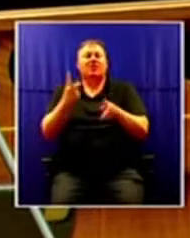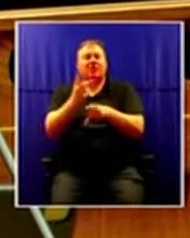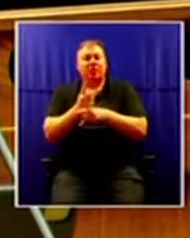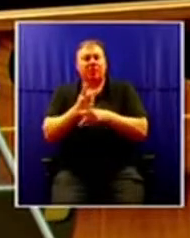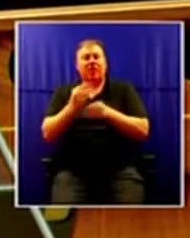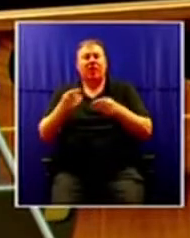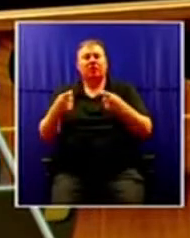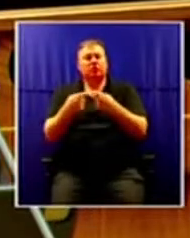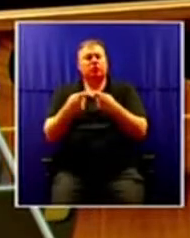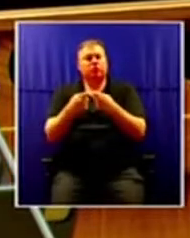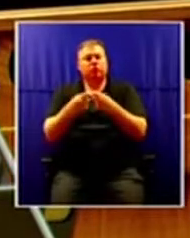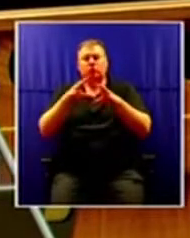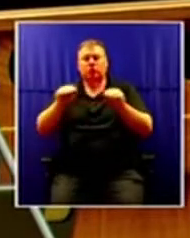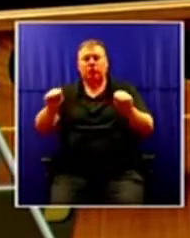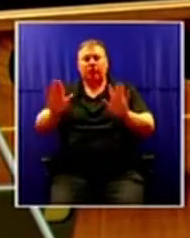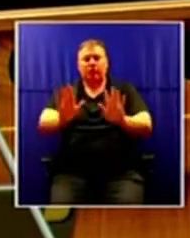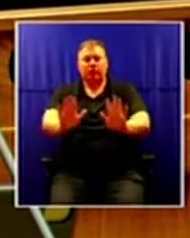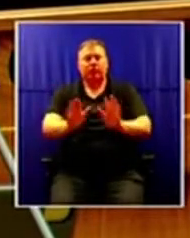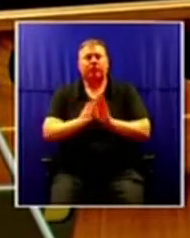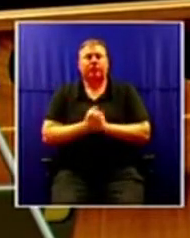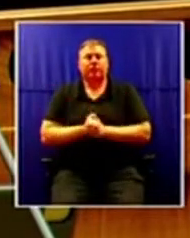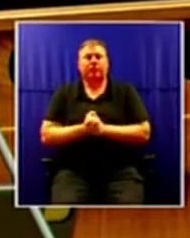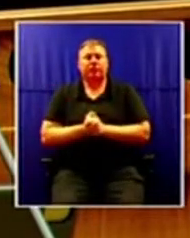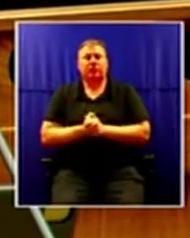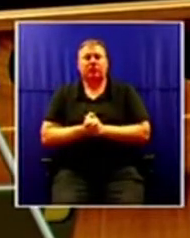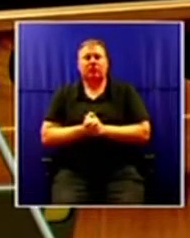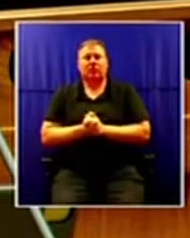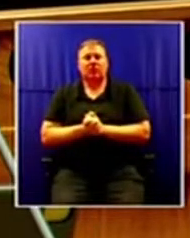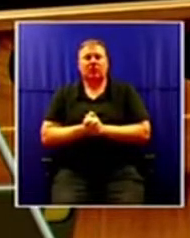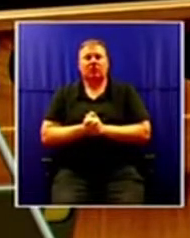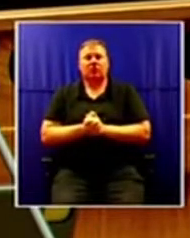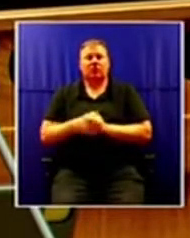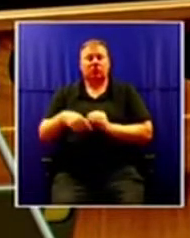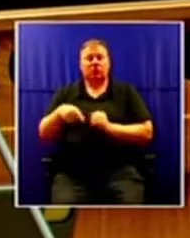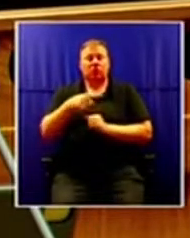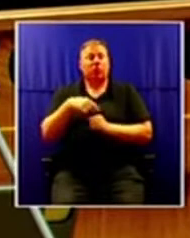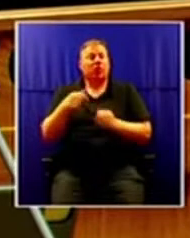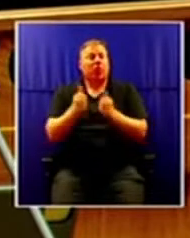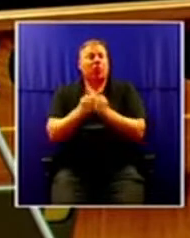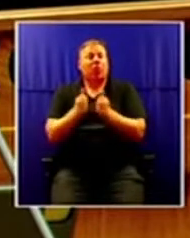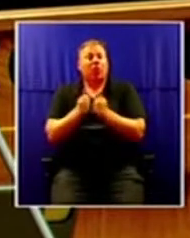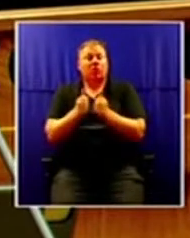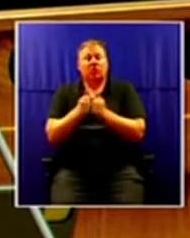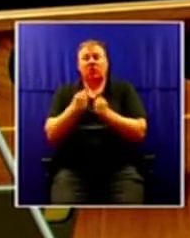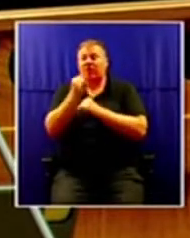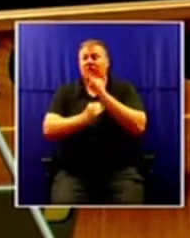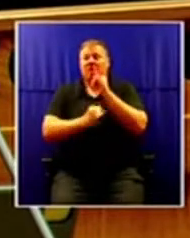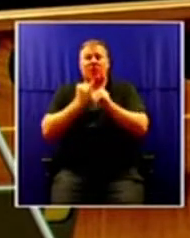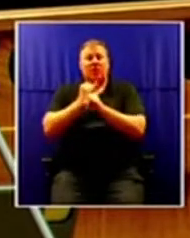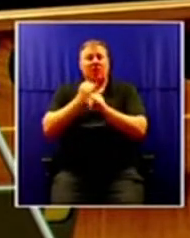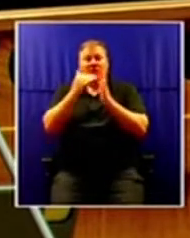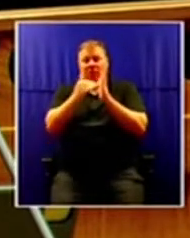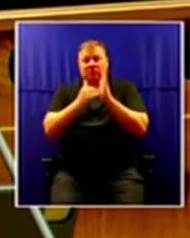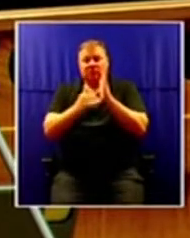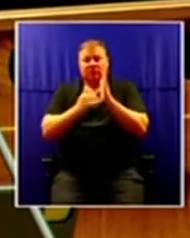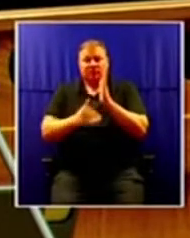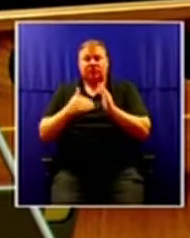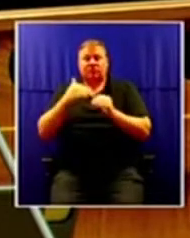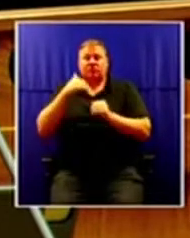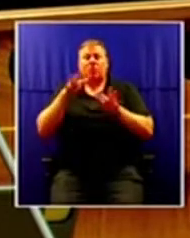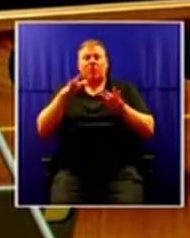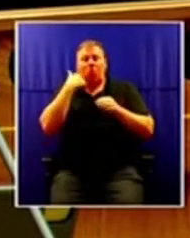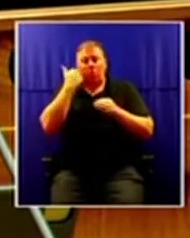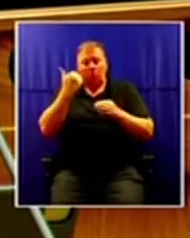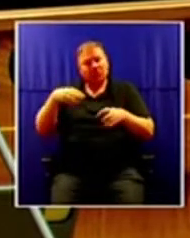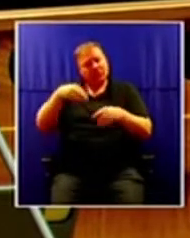We are a sought-after partner at the international level, as various players